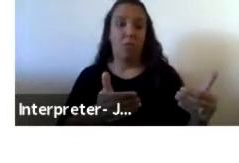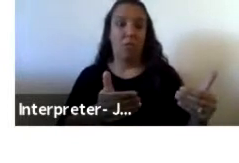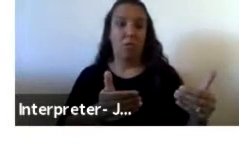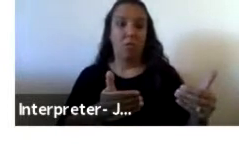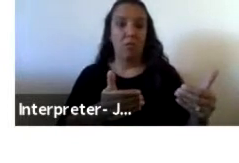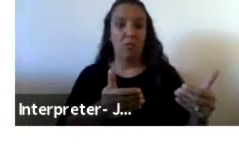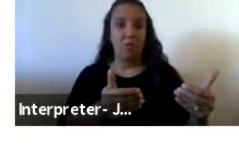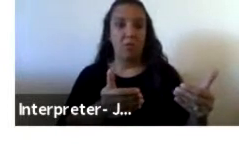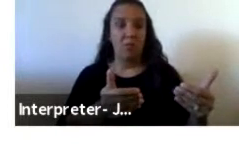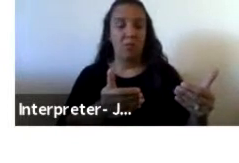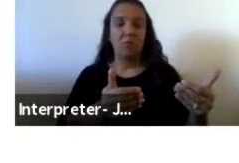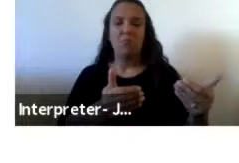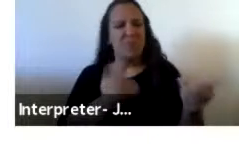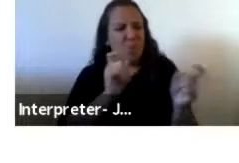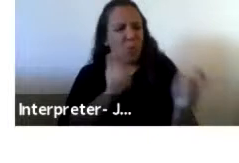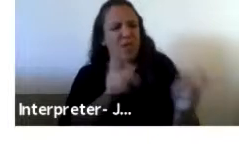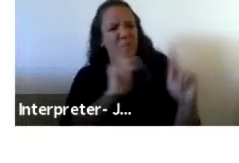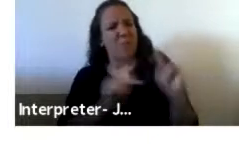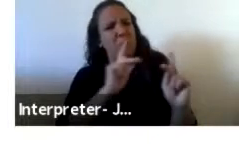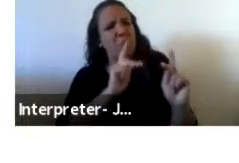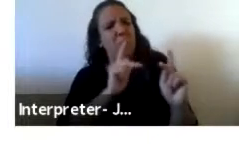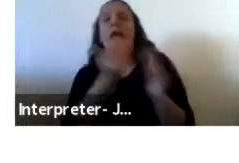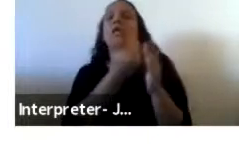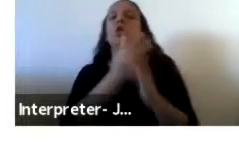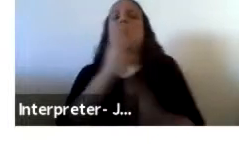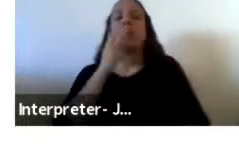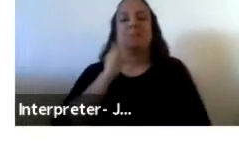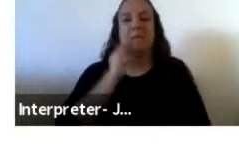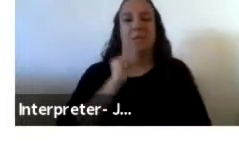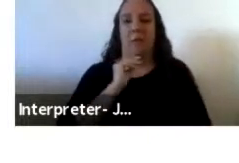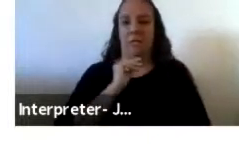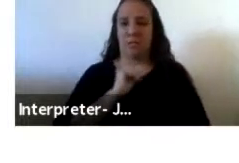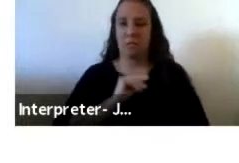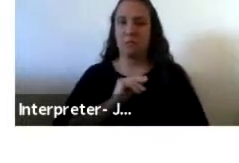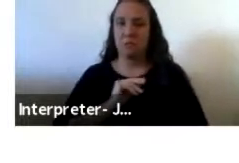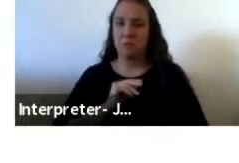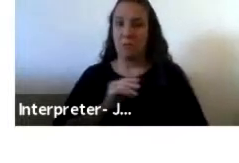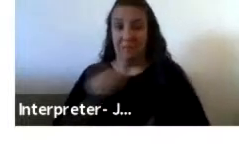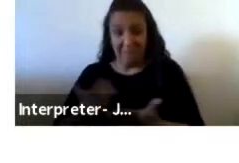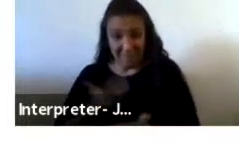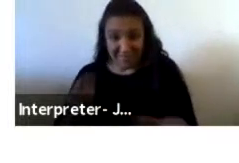people an experience that's different. Listen, this is your business. And at the